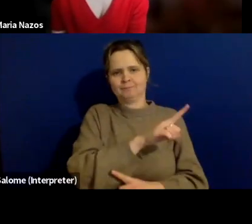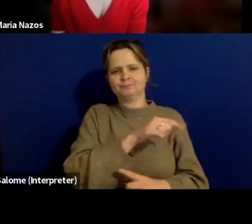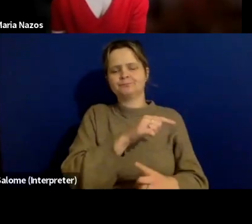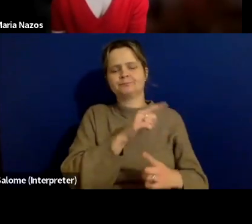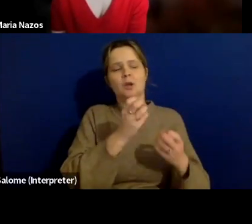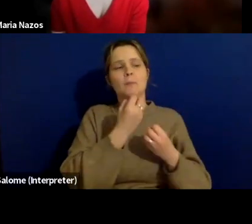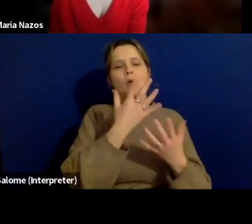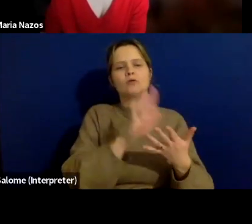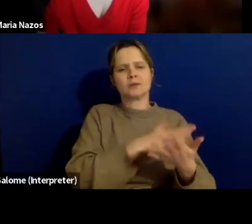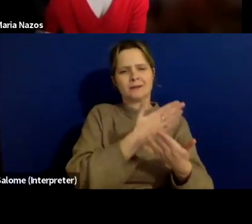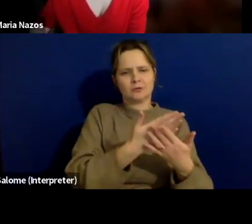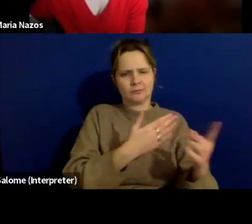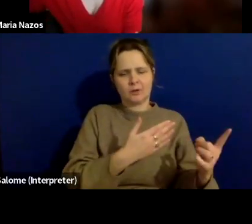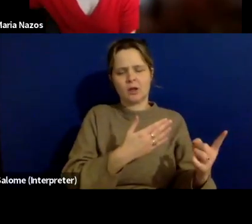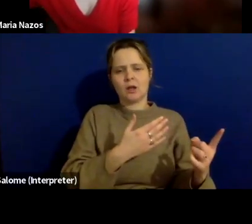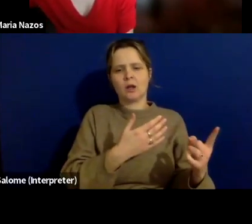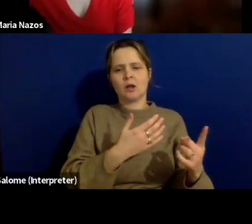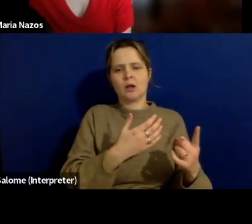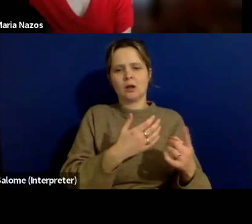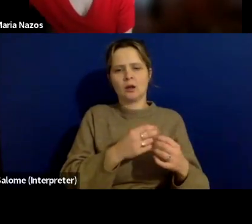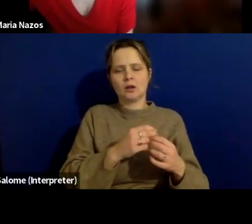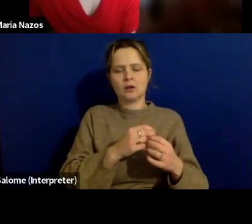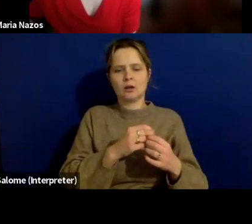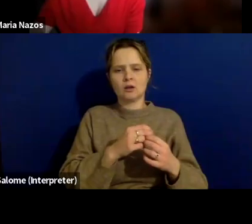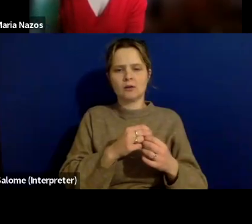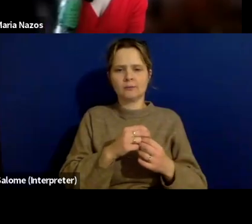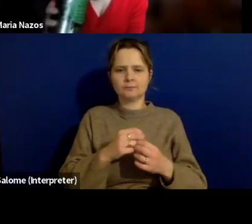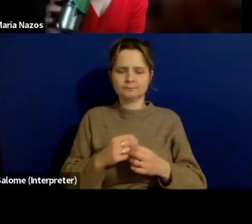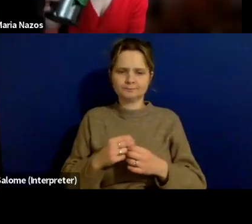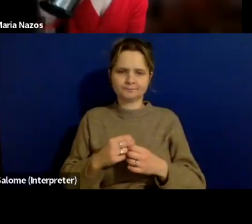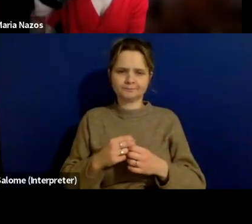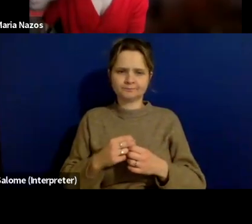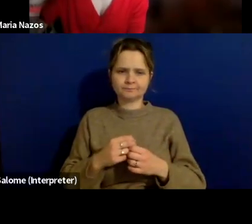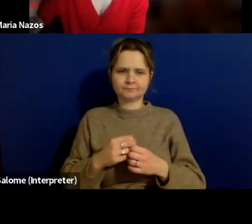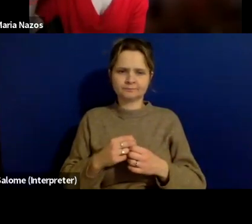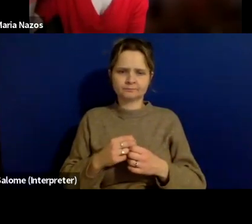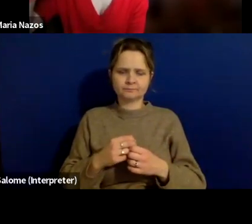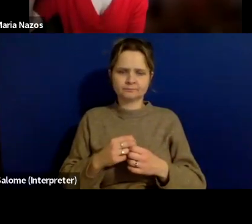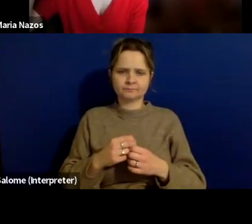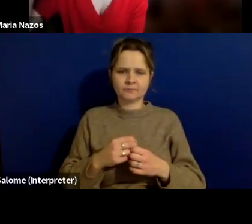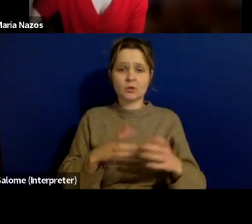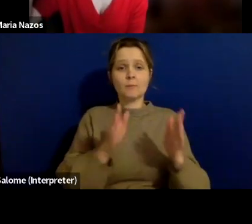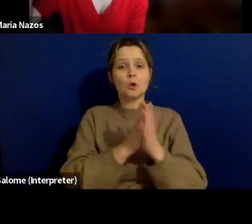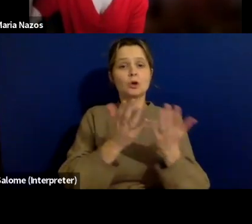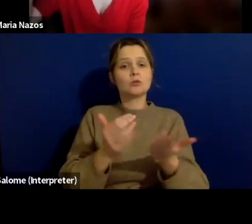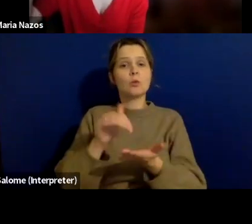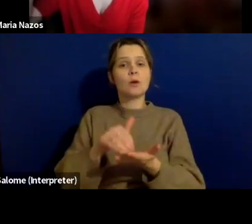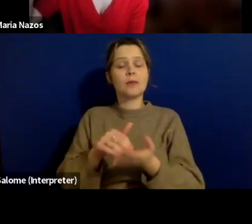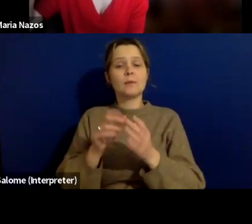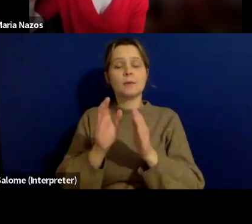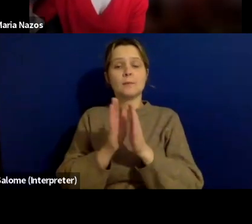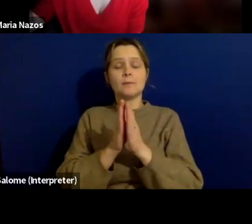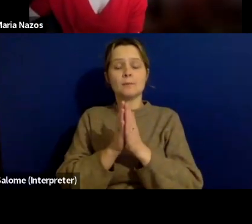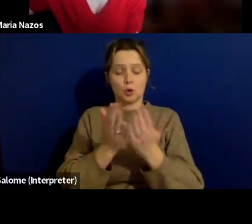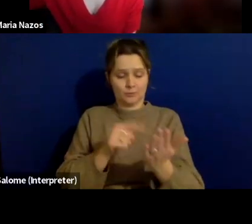was the Kedros version of the book Homerica came with a CD which had Phoebe reading the poems.